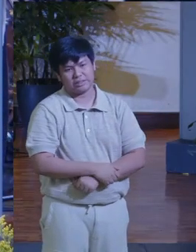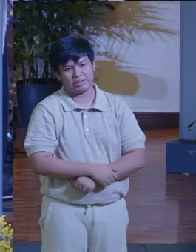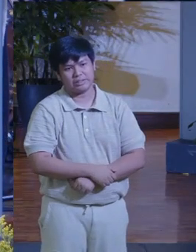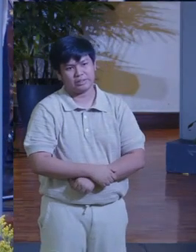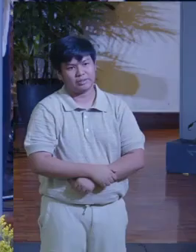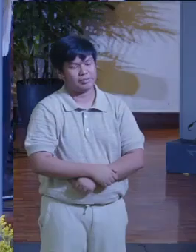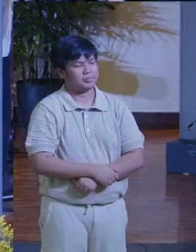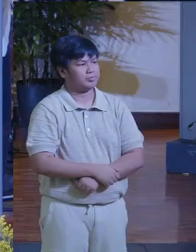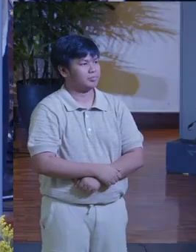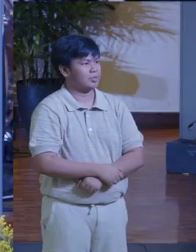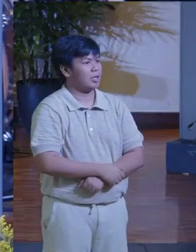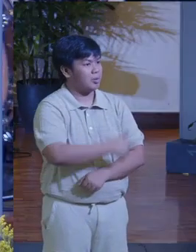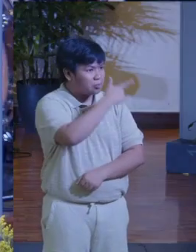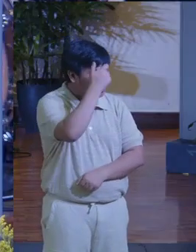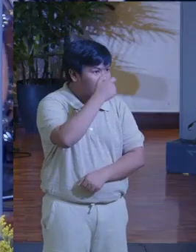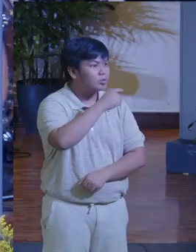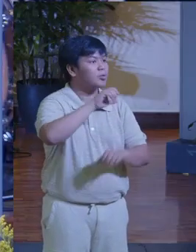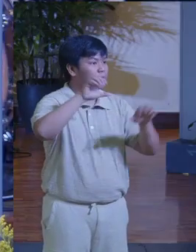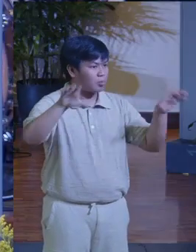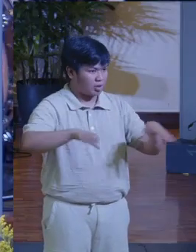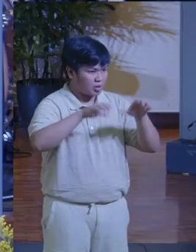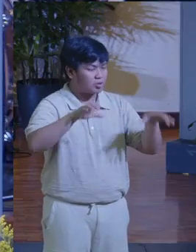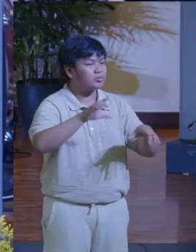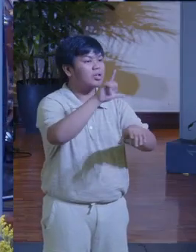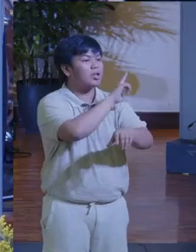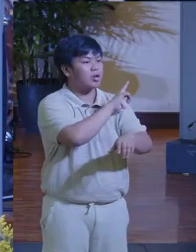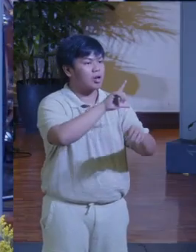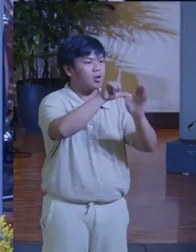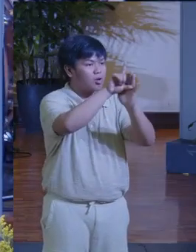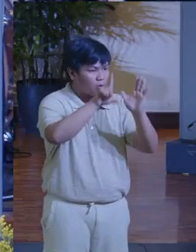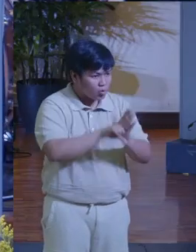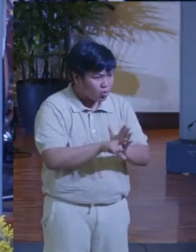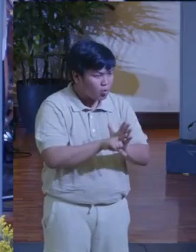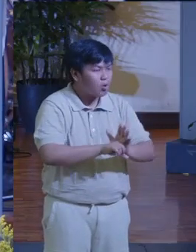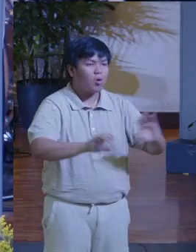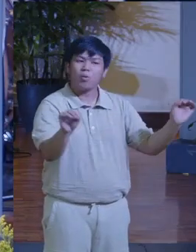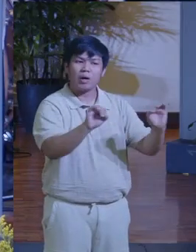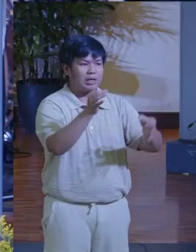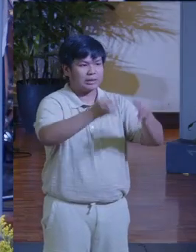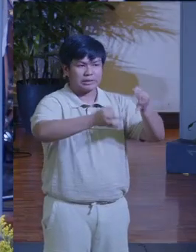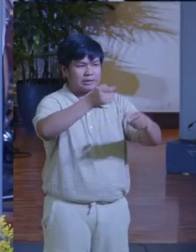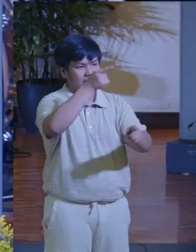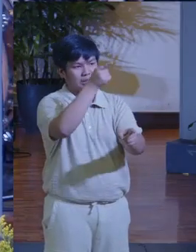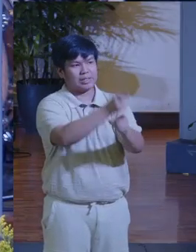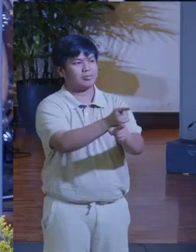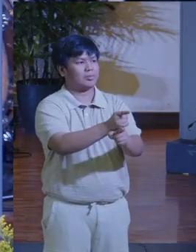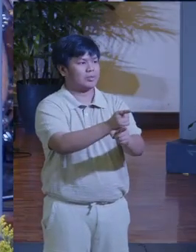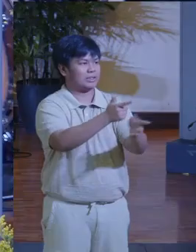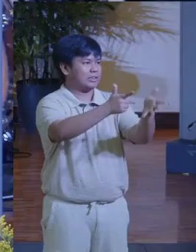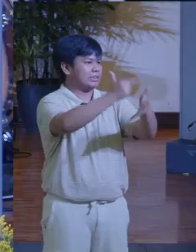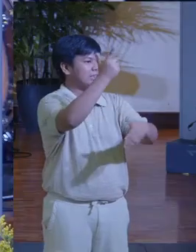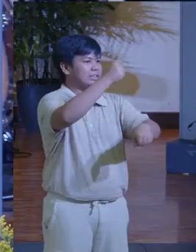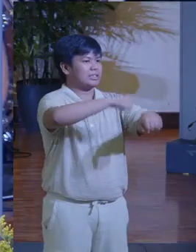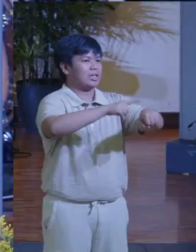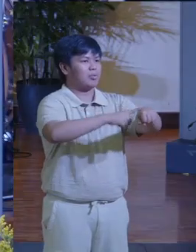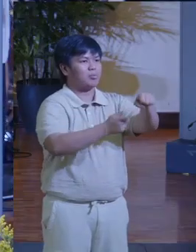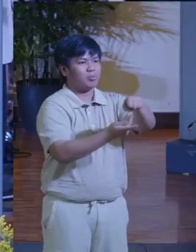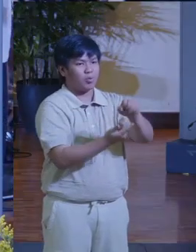Dalawa na. Because by works of the law, no one will be justified. 3 beses niya